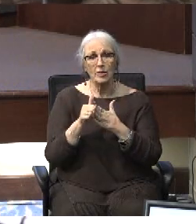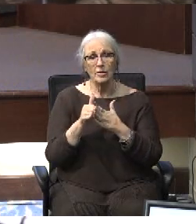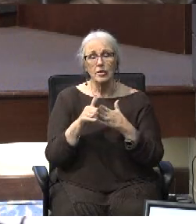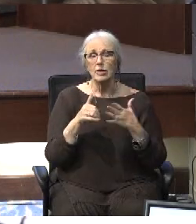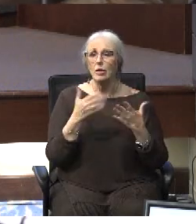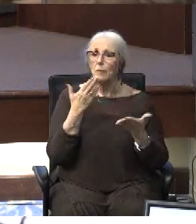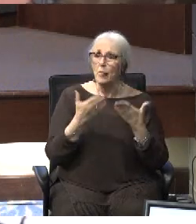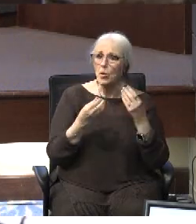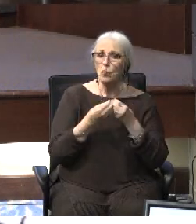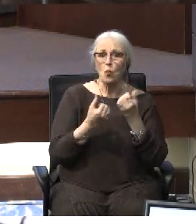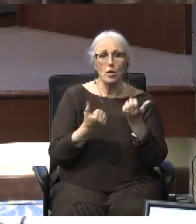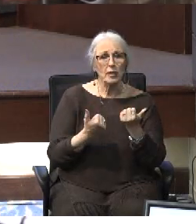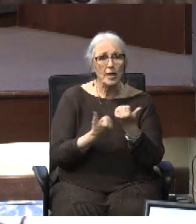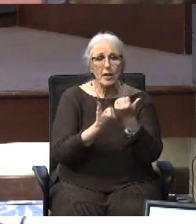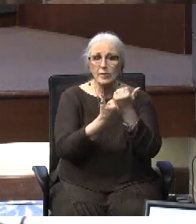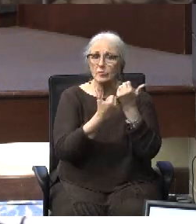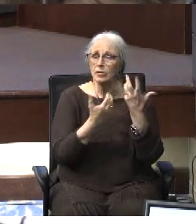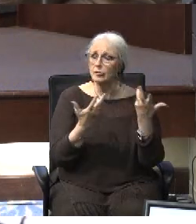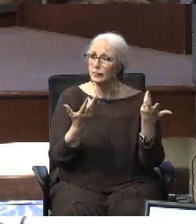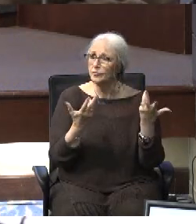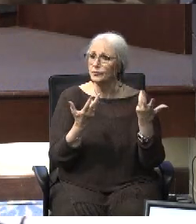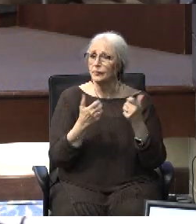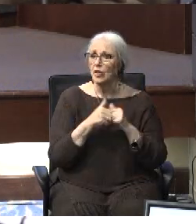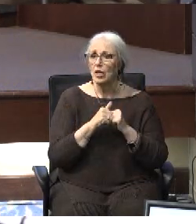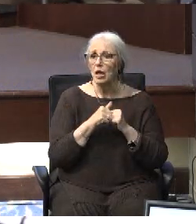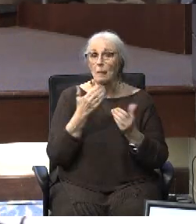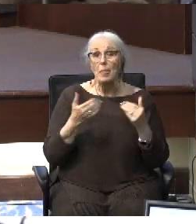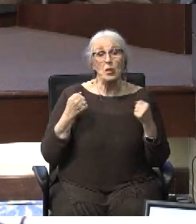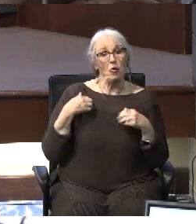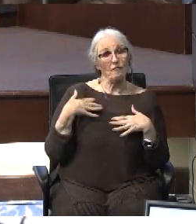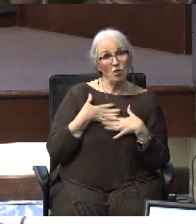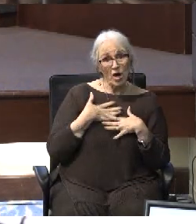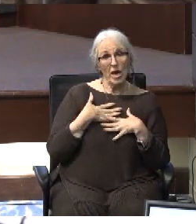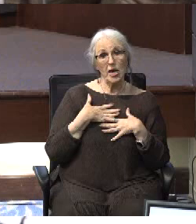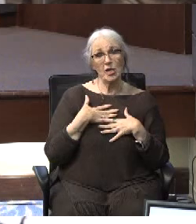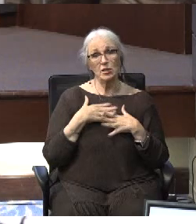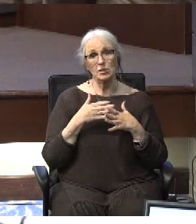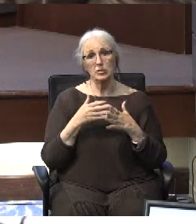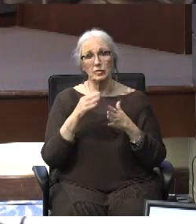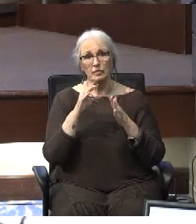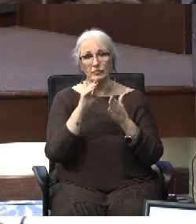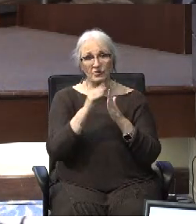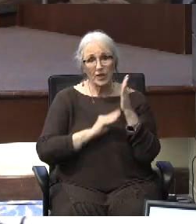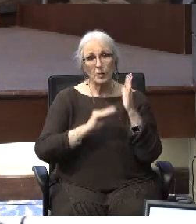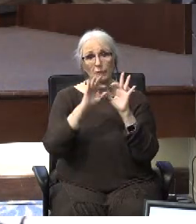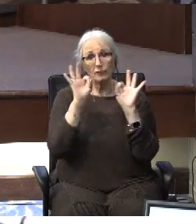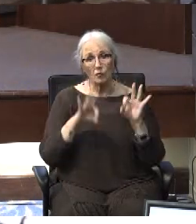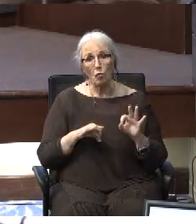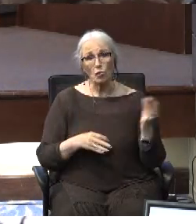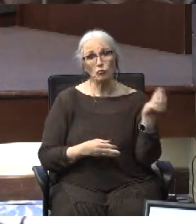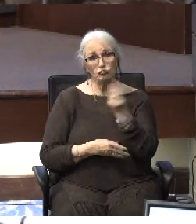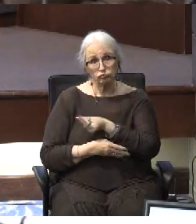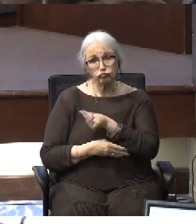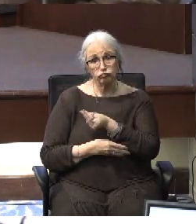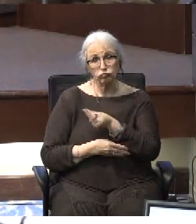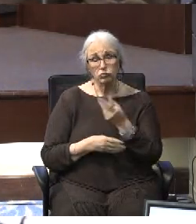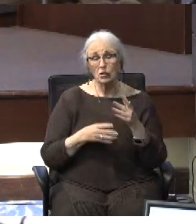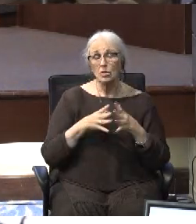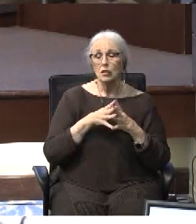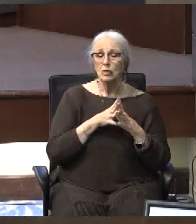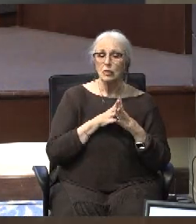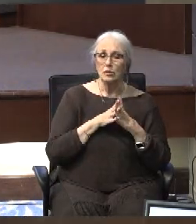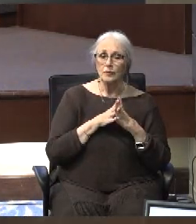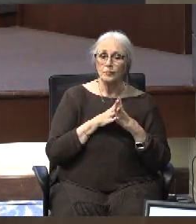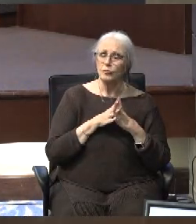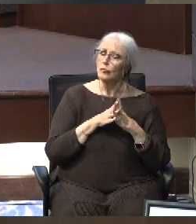they need some more assistance, or they're afraid for some reason to fill the forms out and turn them in. Well, I think